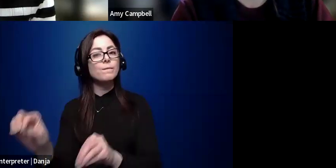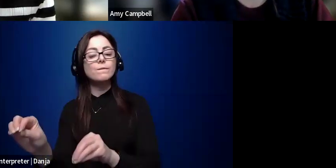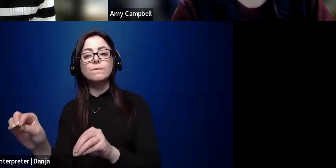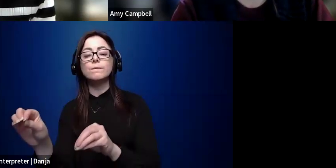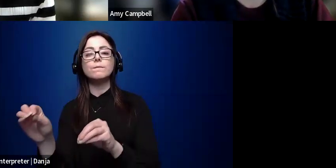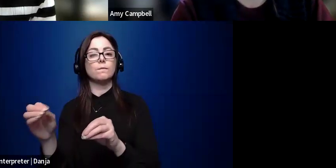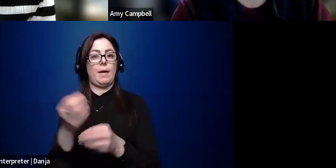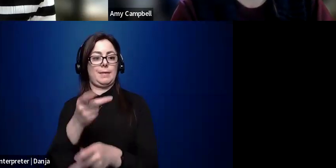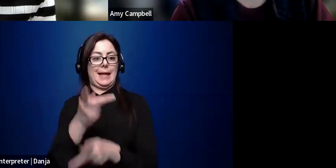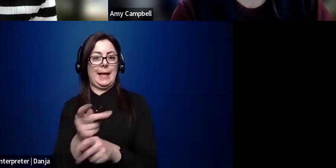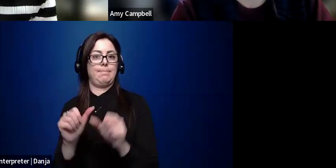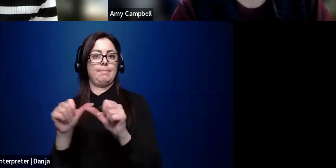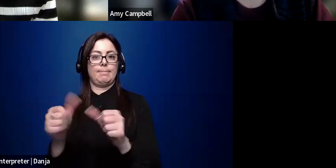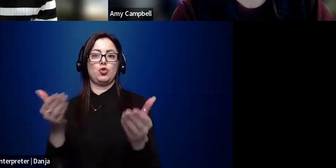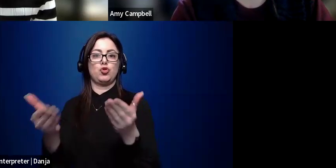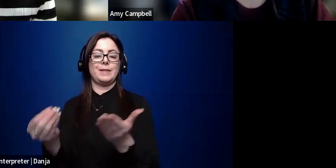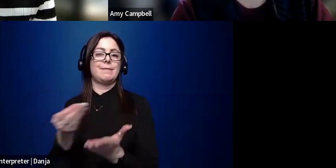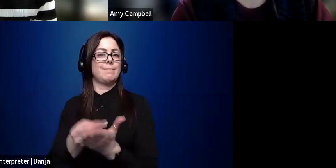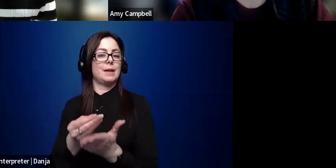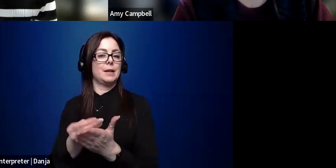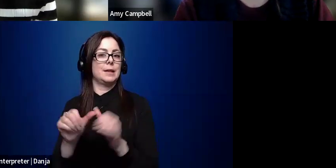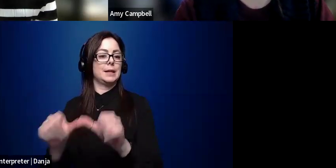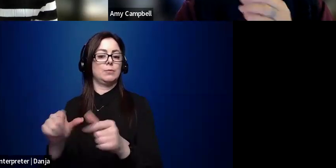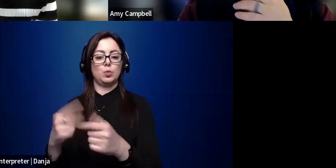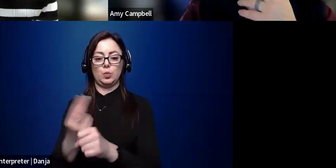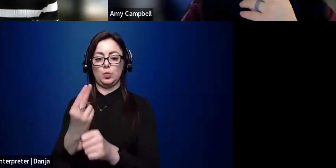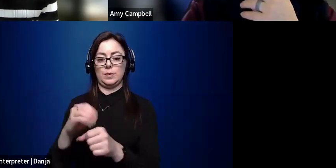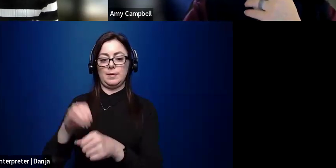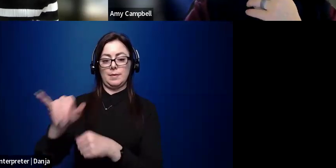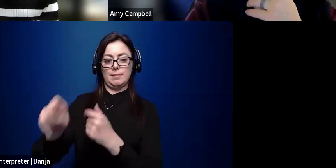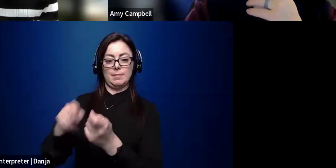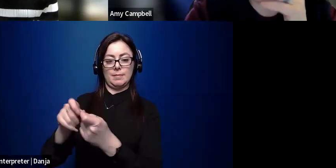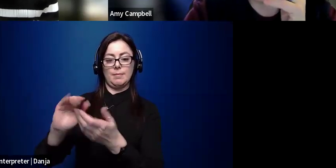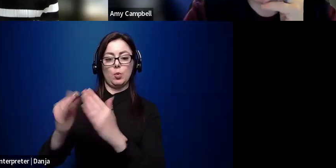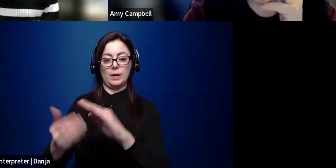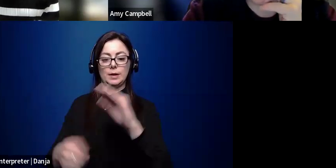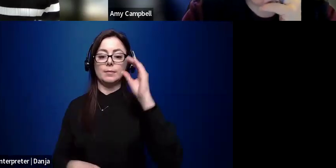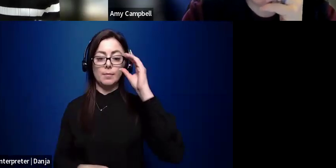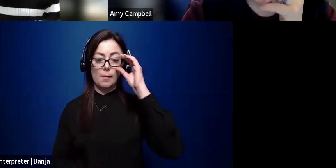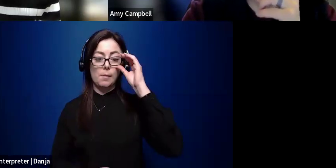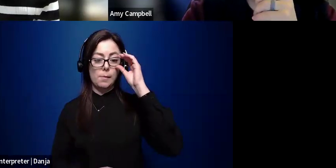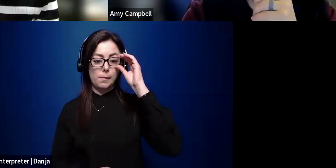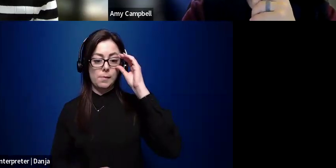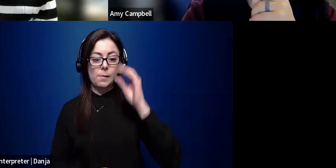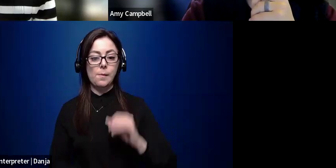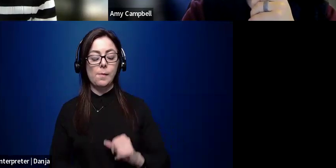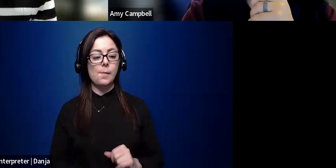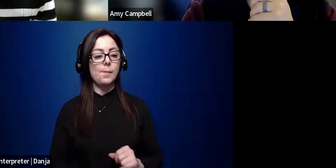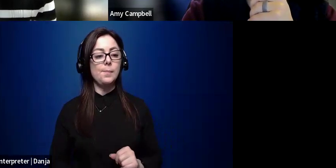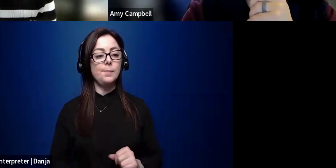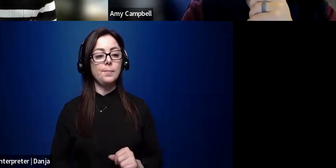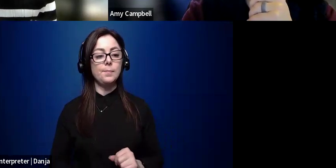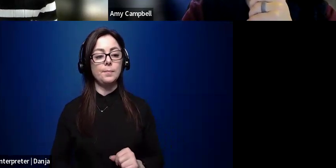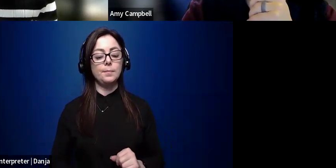the service and funding that they would have to use in the community rather than use it for an institution, as well